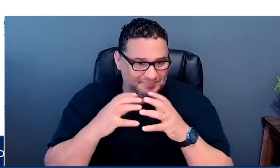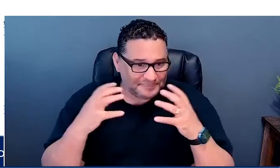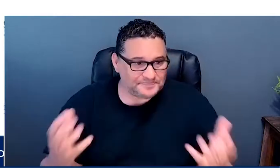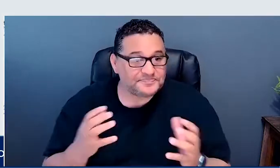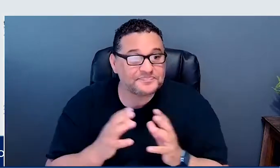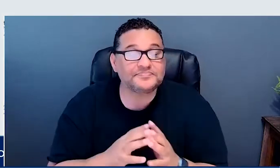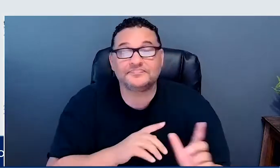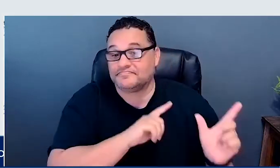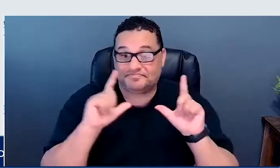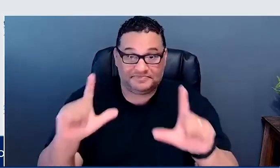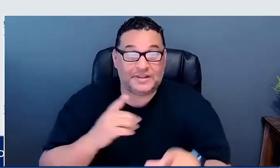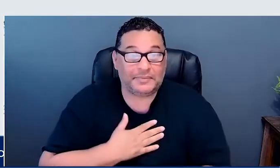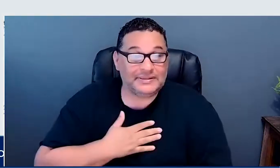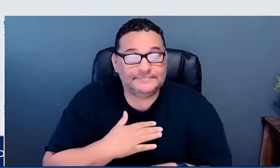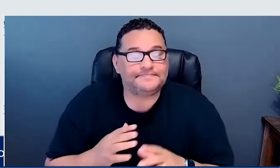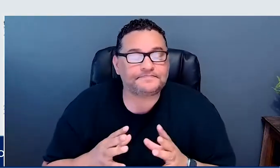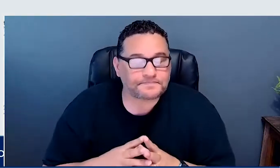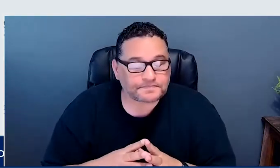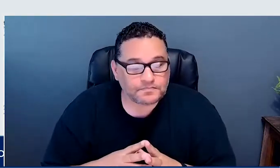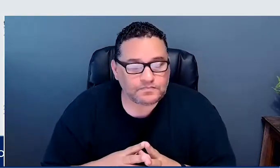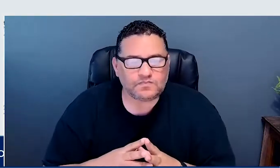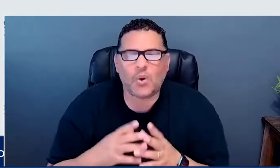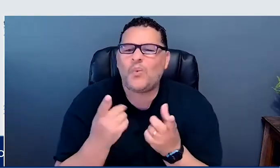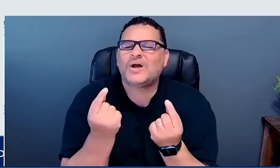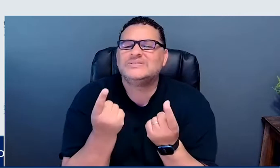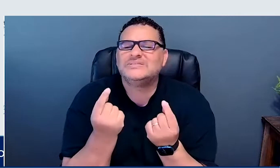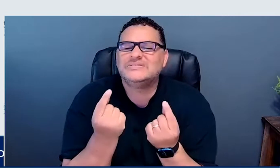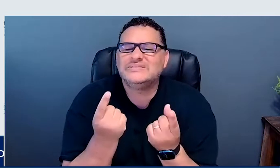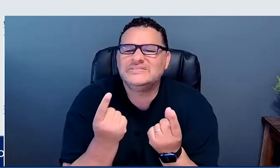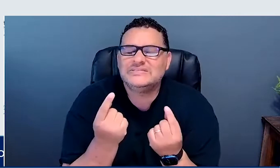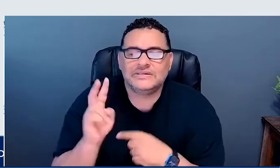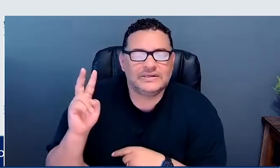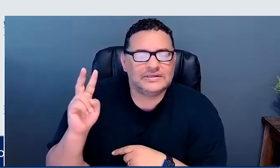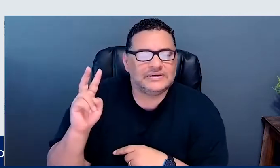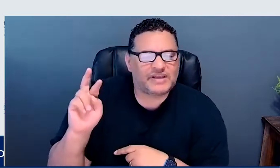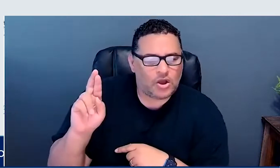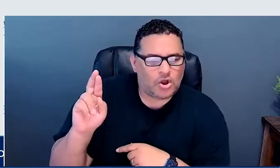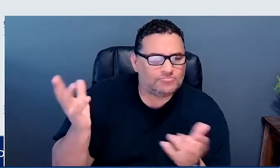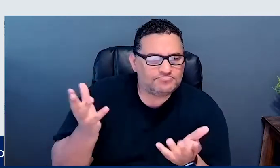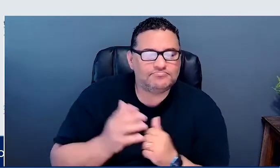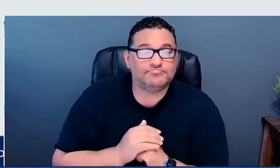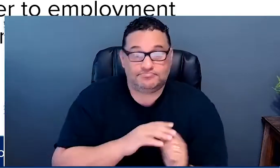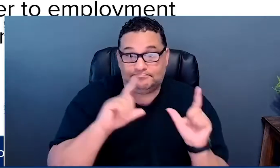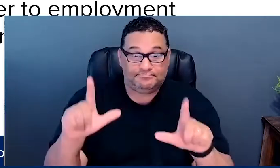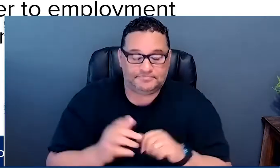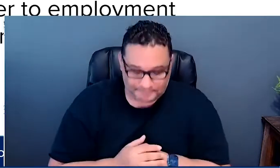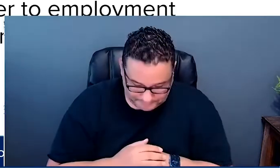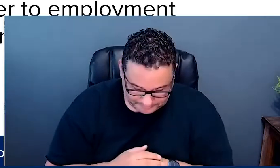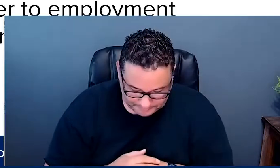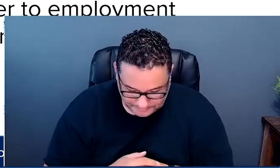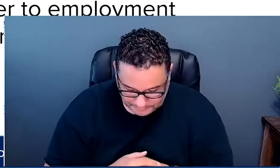please advance. So what is vocational rehabilitation? Advance.